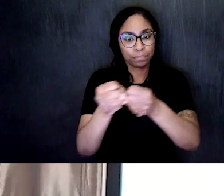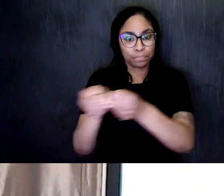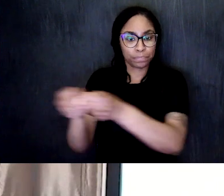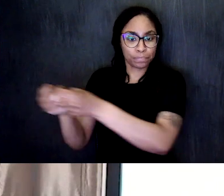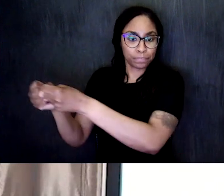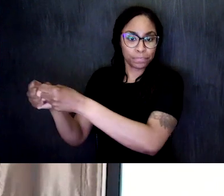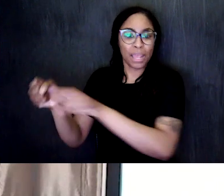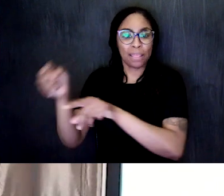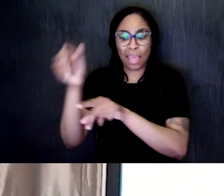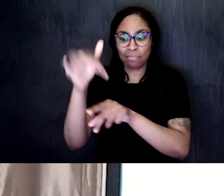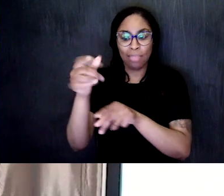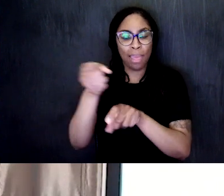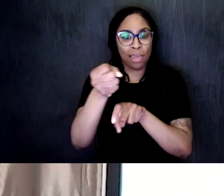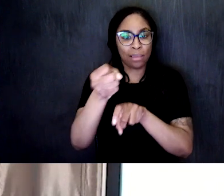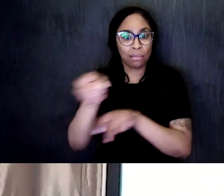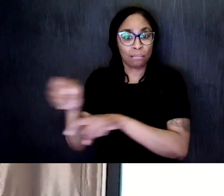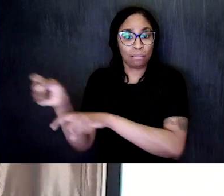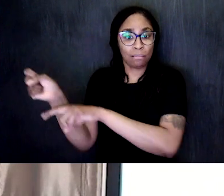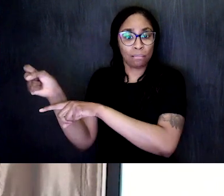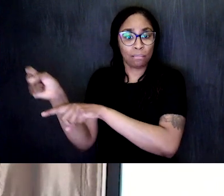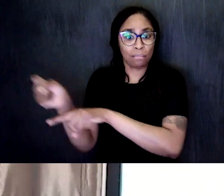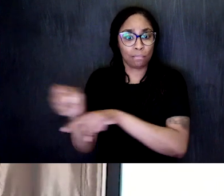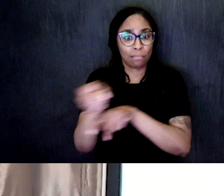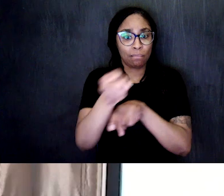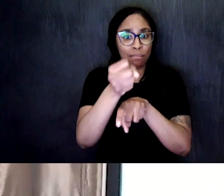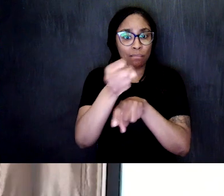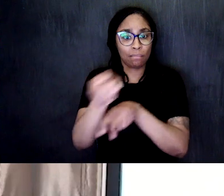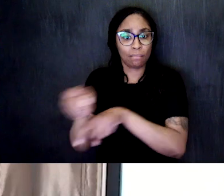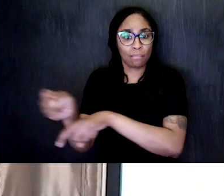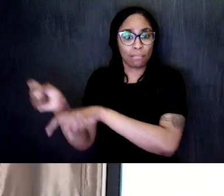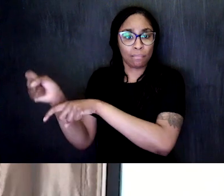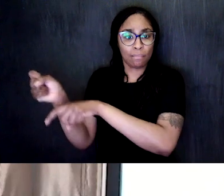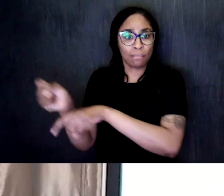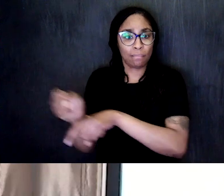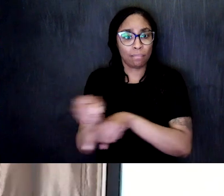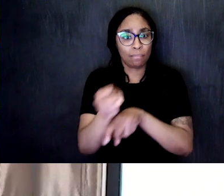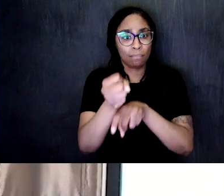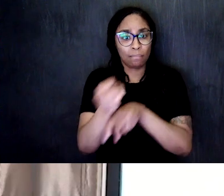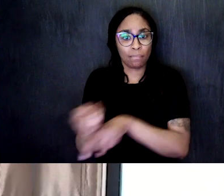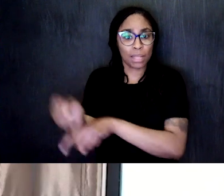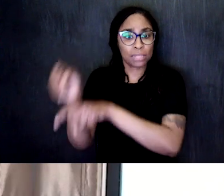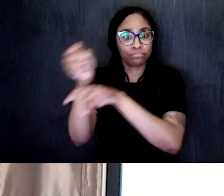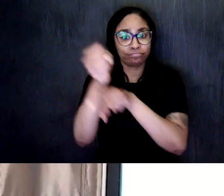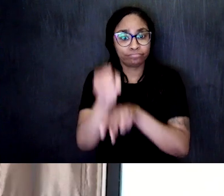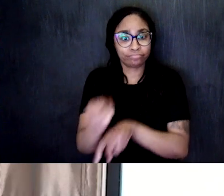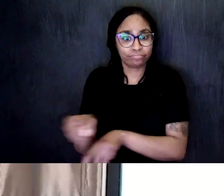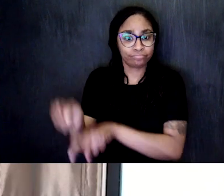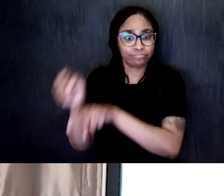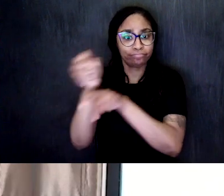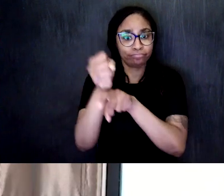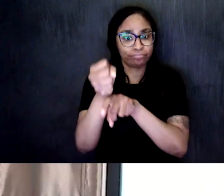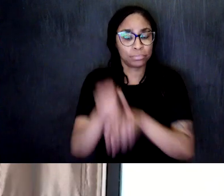side, little circles in one direction and the other.